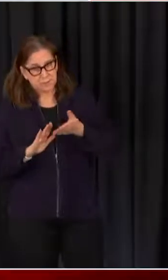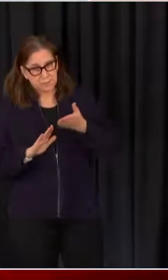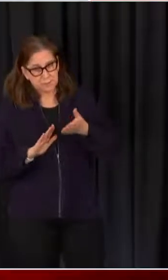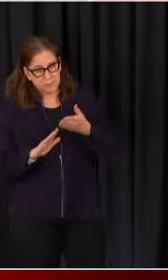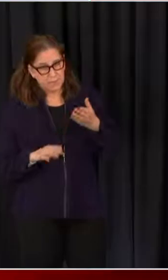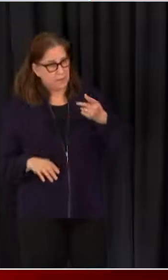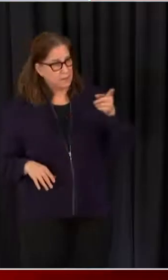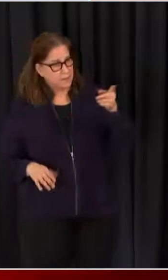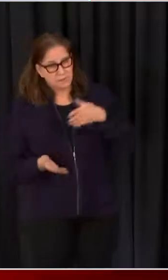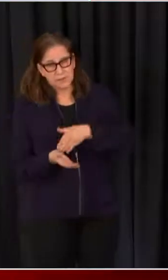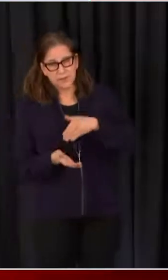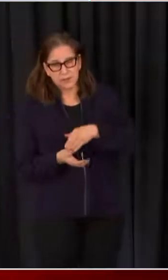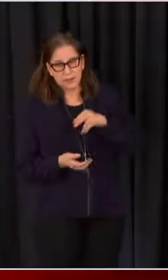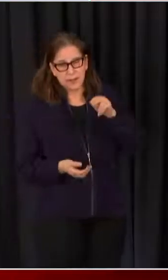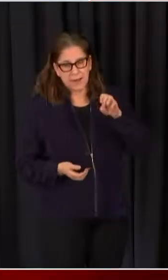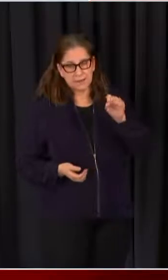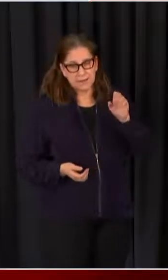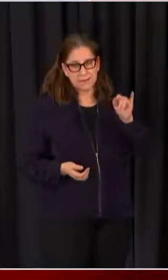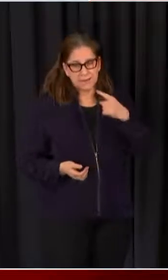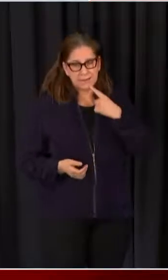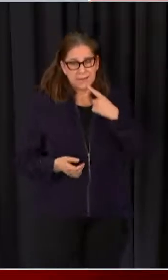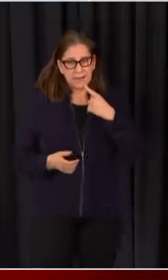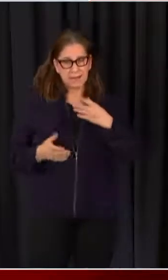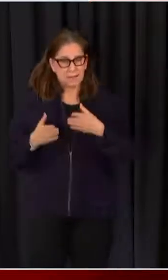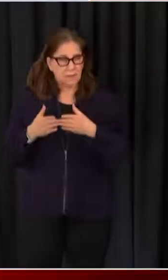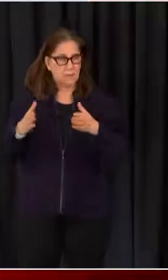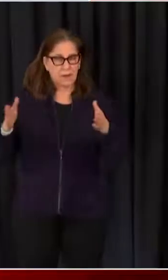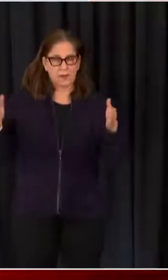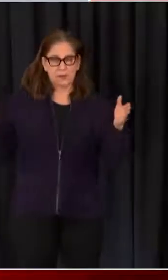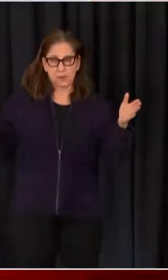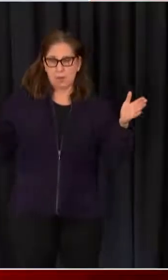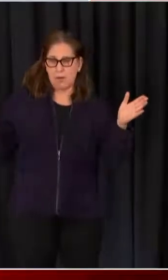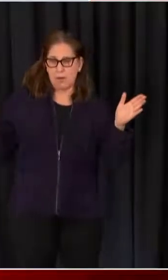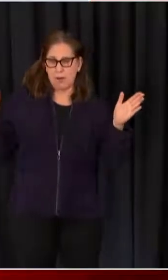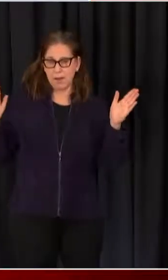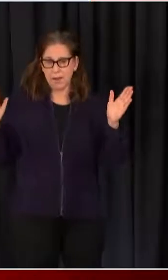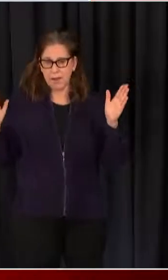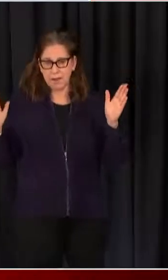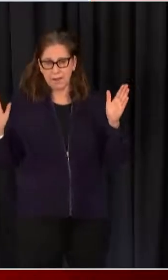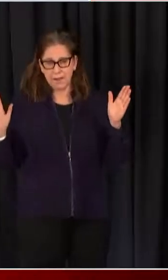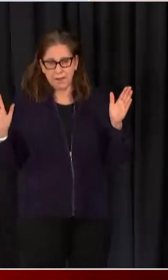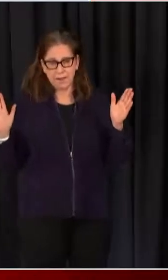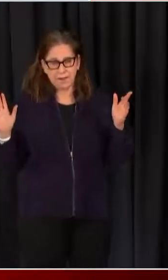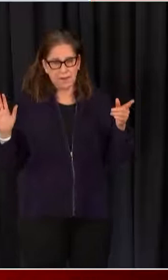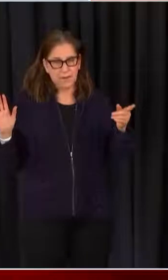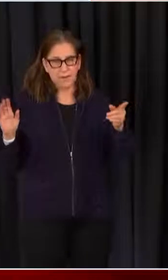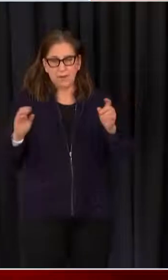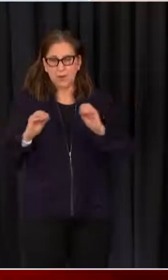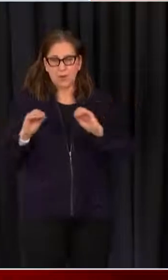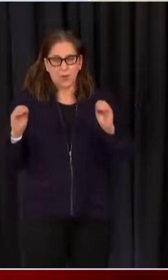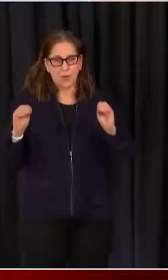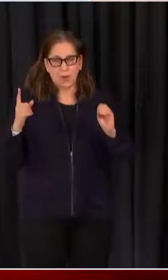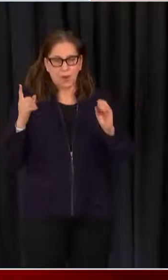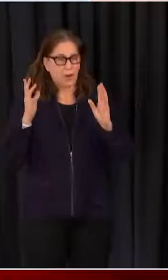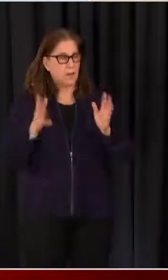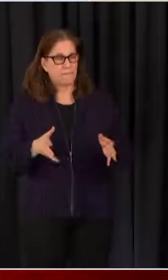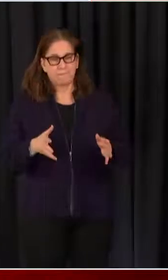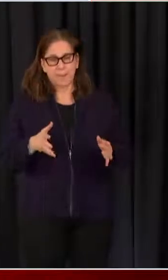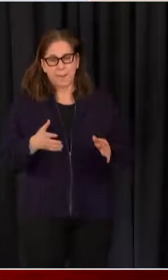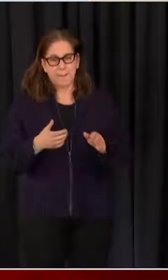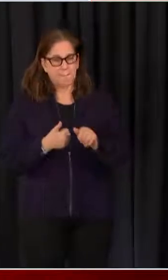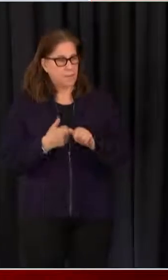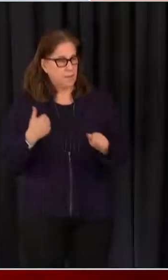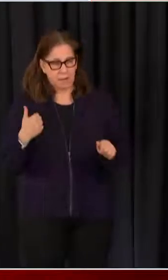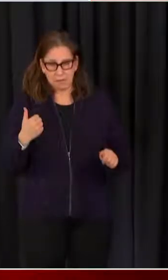to Nationals fans, particularly who are upset about the possibility that no fans would be allowed come opening day, specifically to